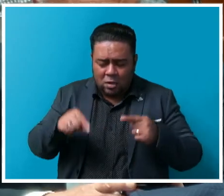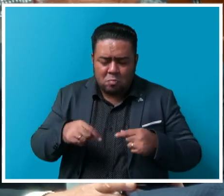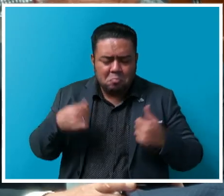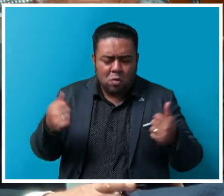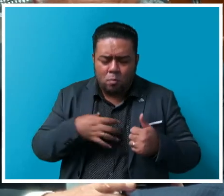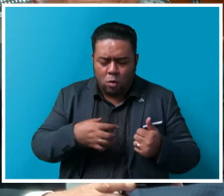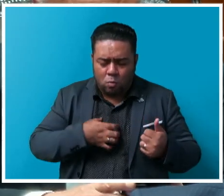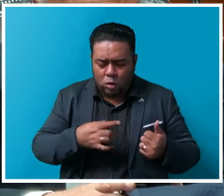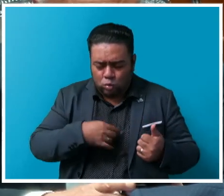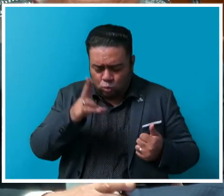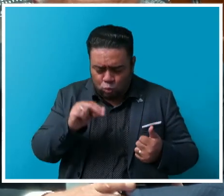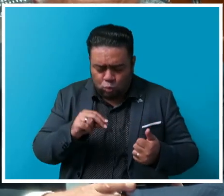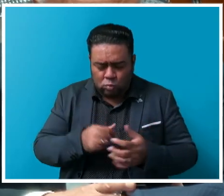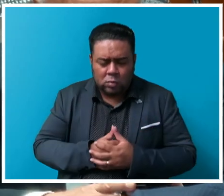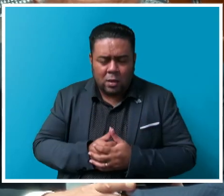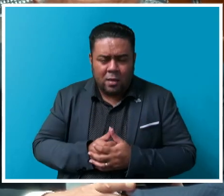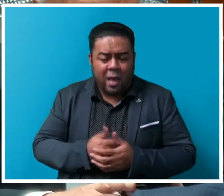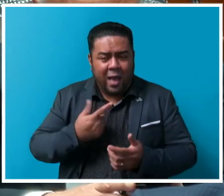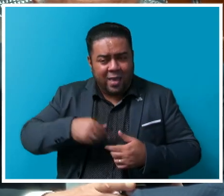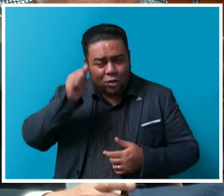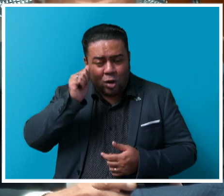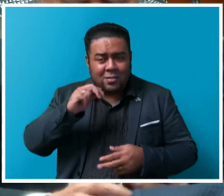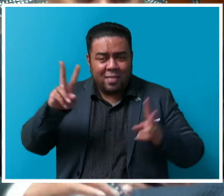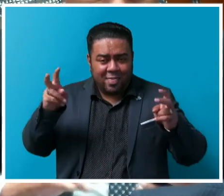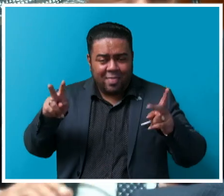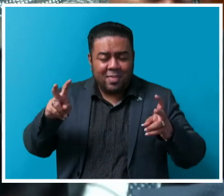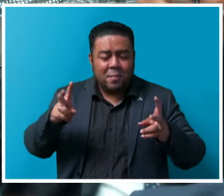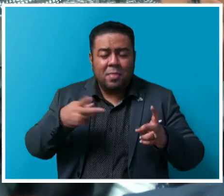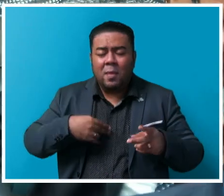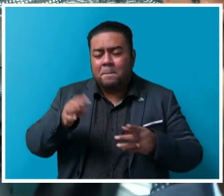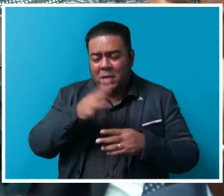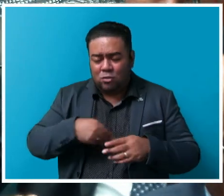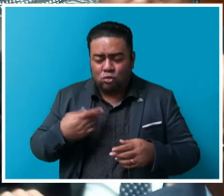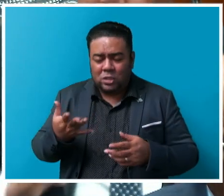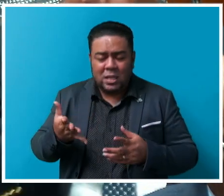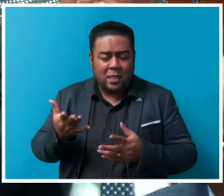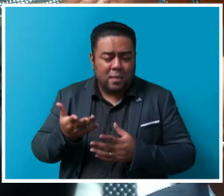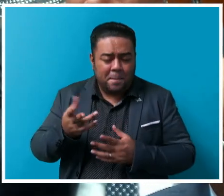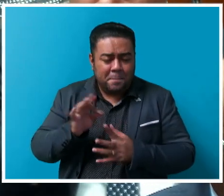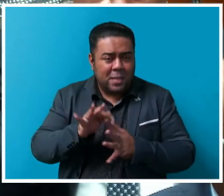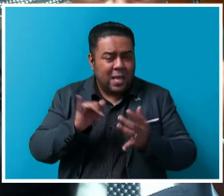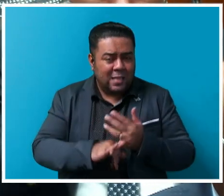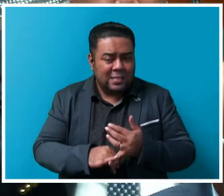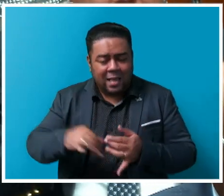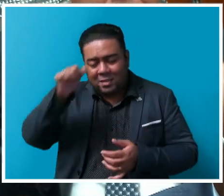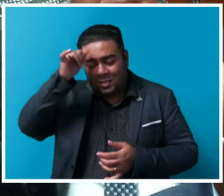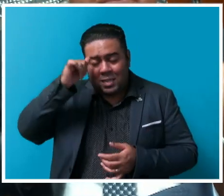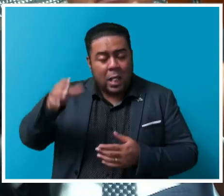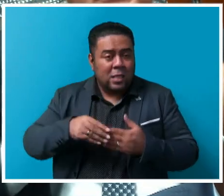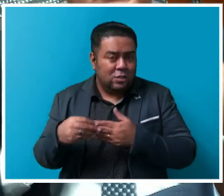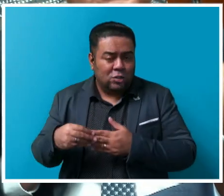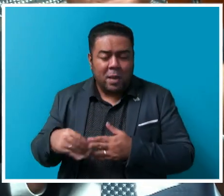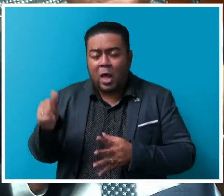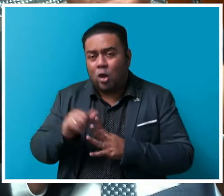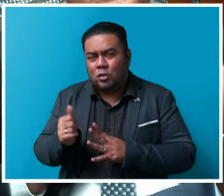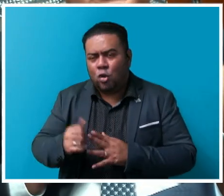do. I acknowledge the team at the Ministry, the Permanent Secretary, Mr. Shaheen Ali, and the senior leadership, and I also